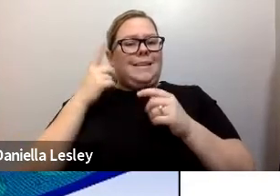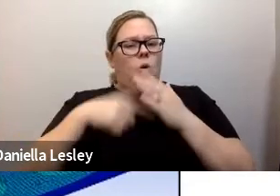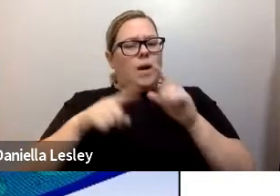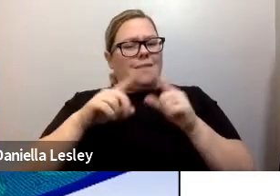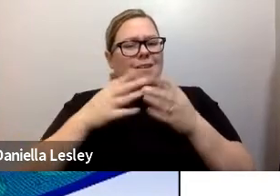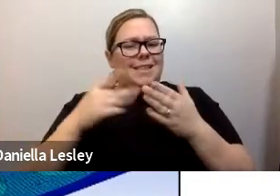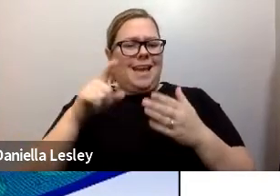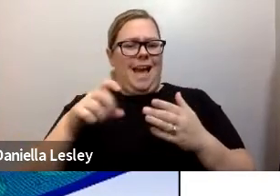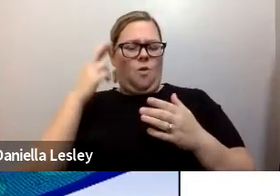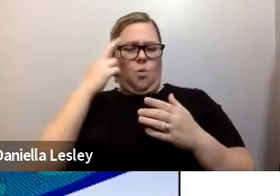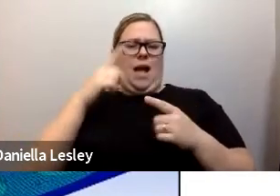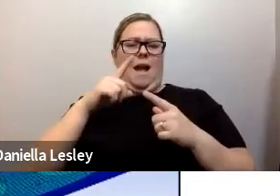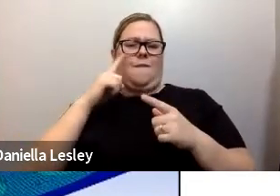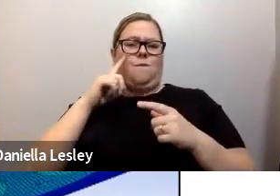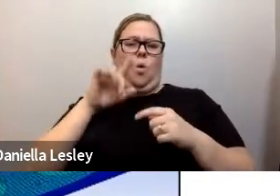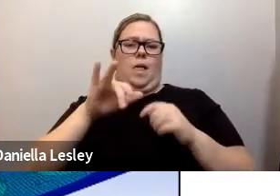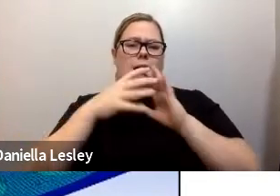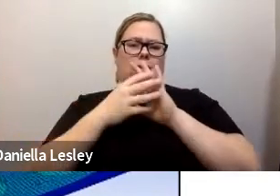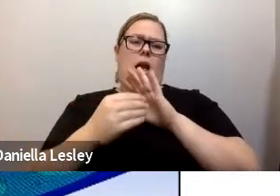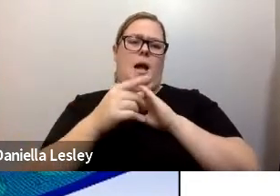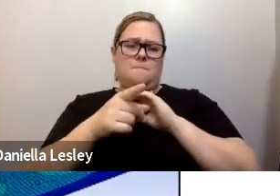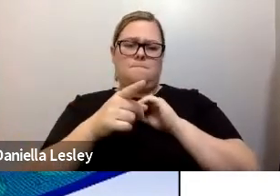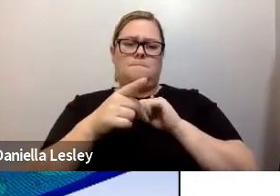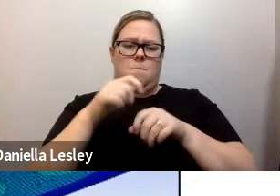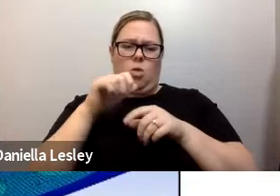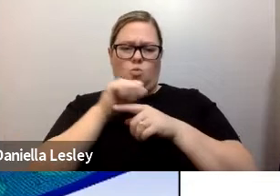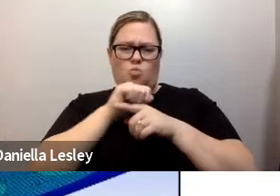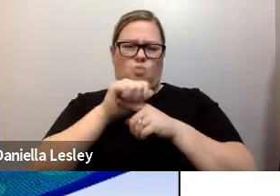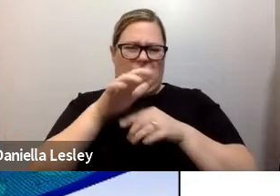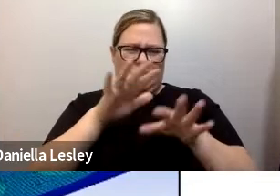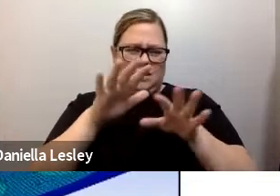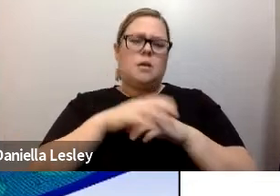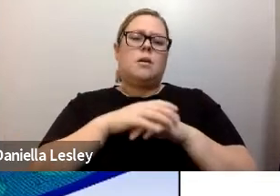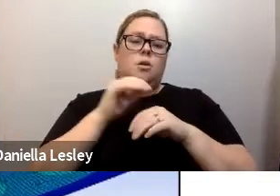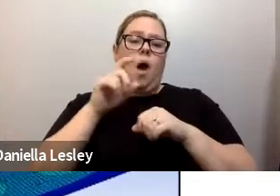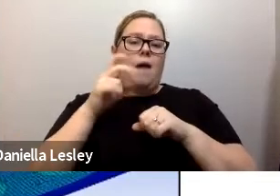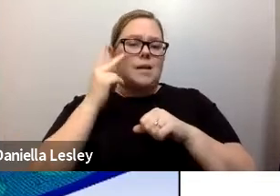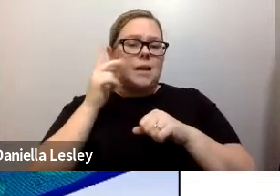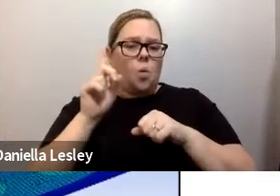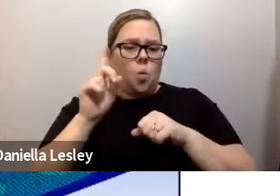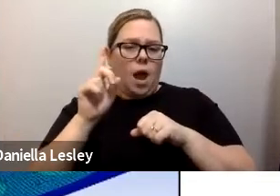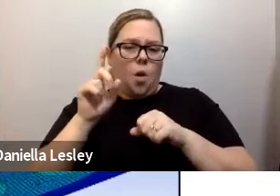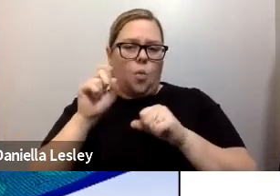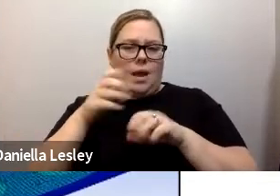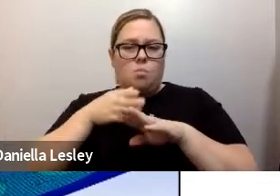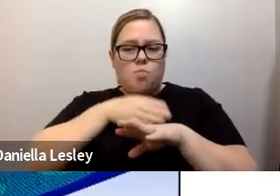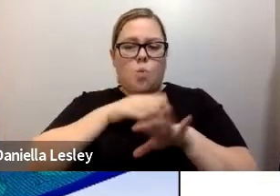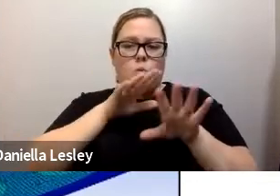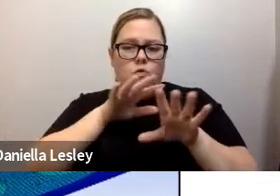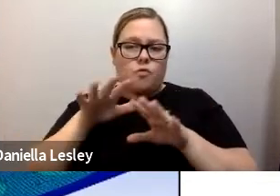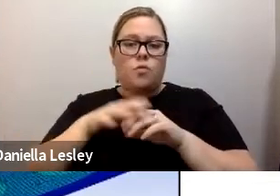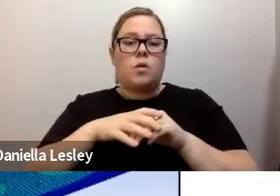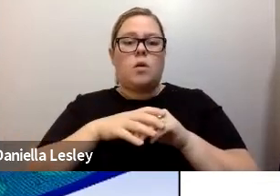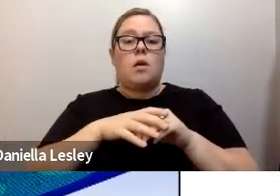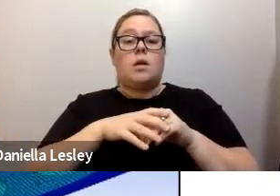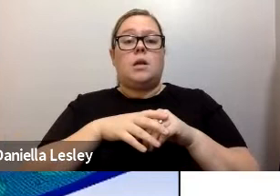get something your hands on in the lab so you can start to see where you're doing well or where you can improve. I'm going to move from the